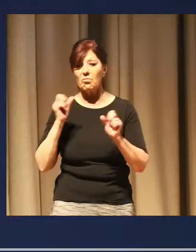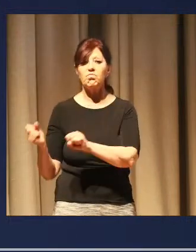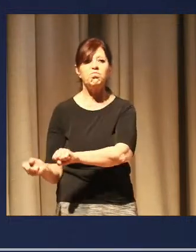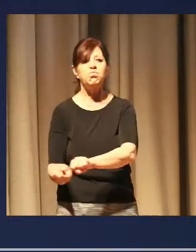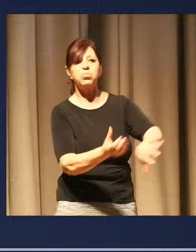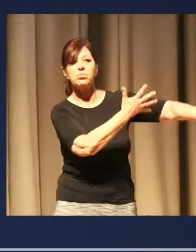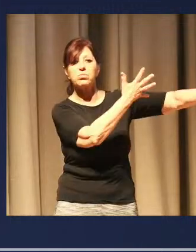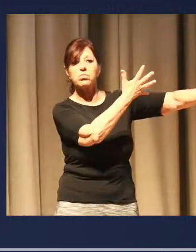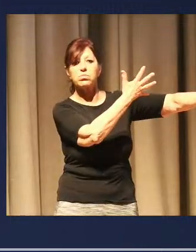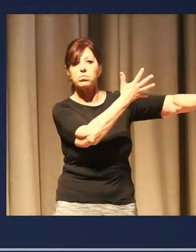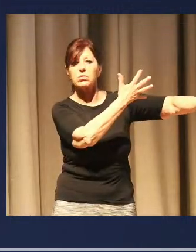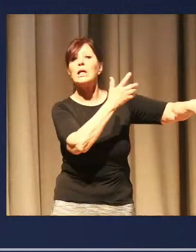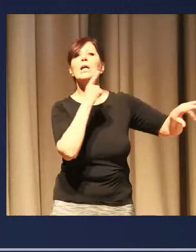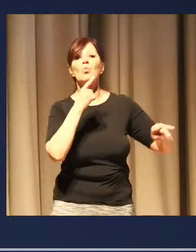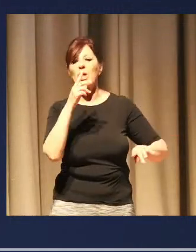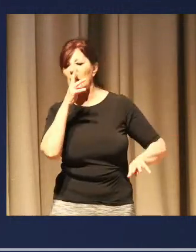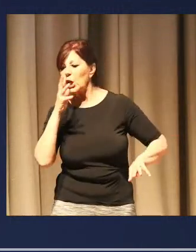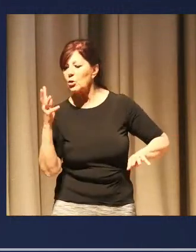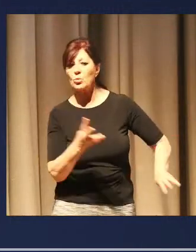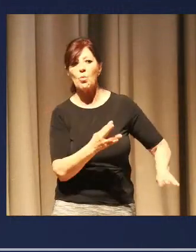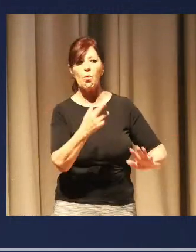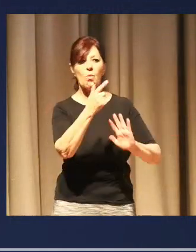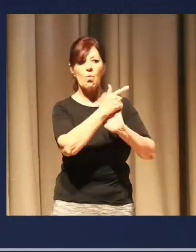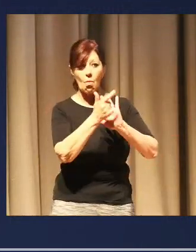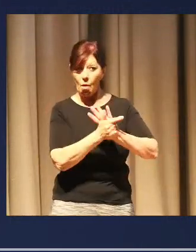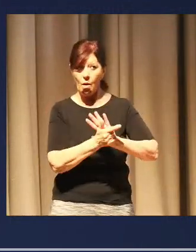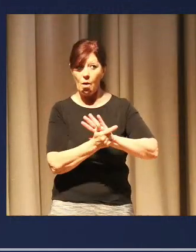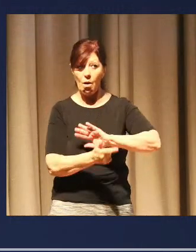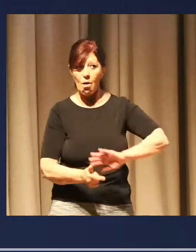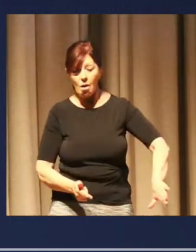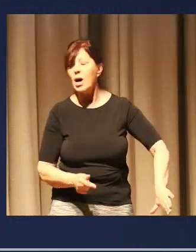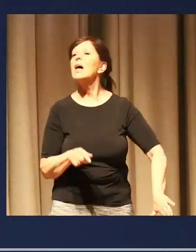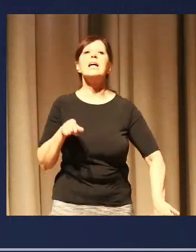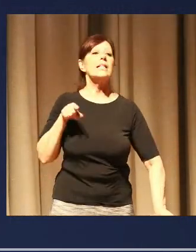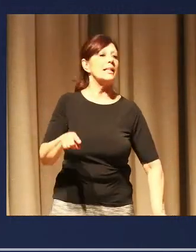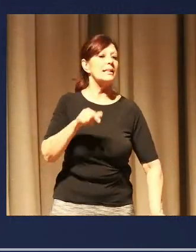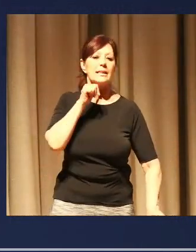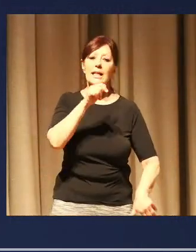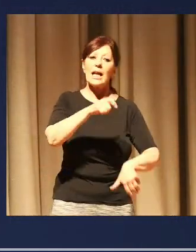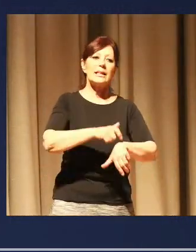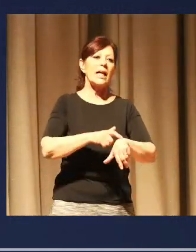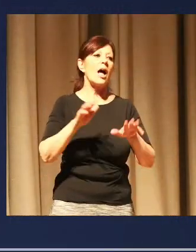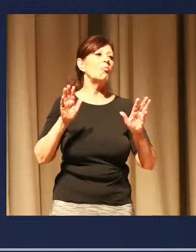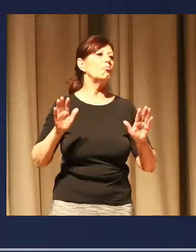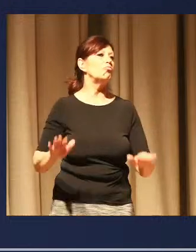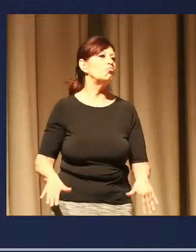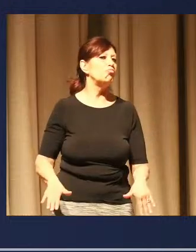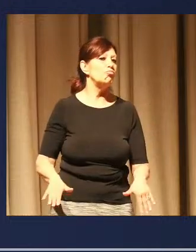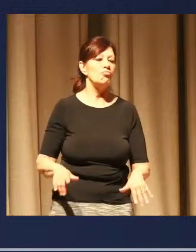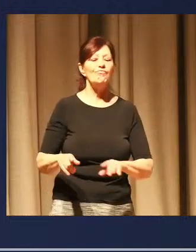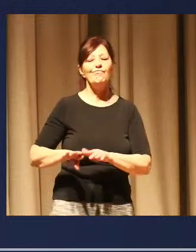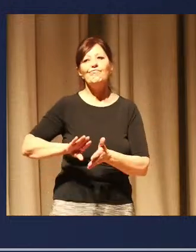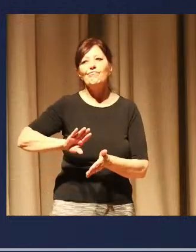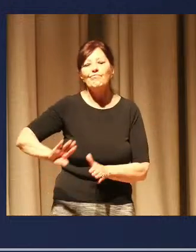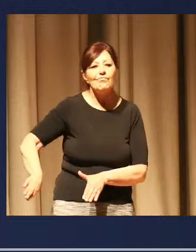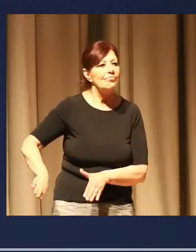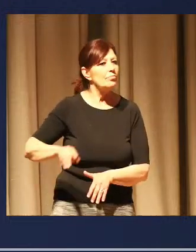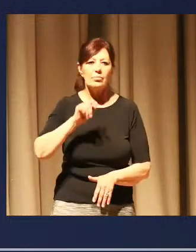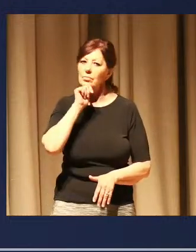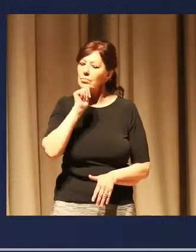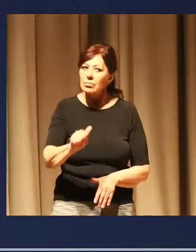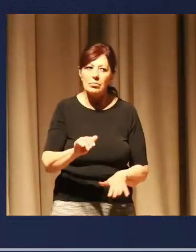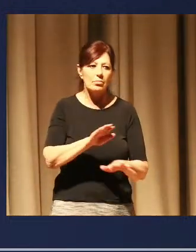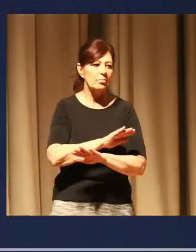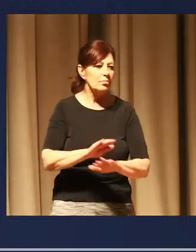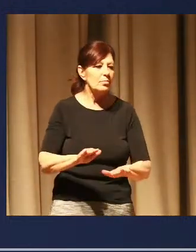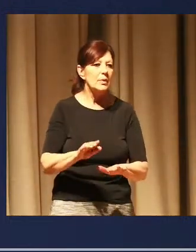aside and the rule of law is ignored by our fellow citizens. This is not a time of inaction, of dismissing the general peril at our